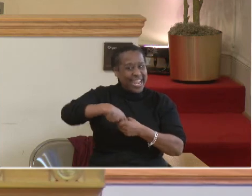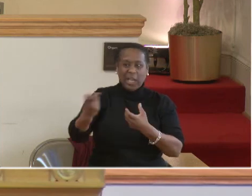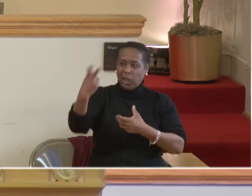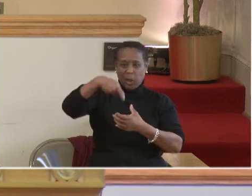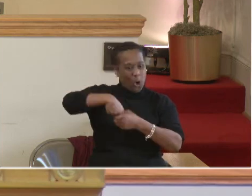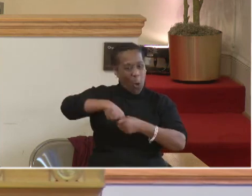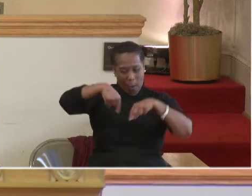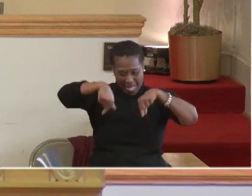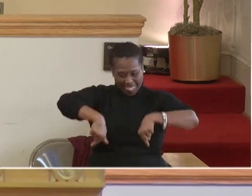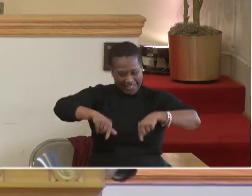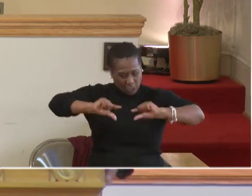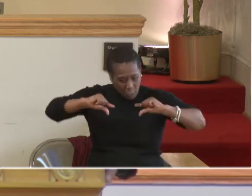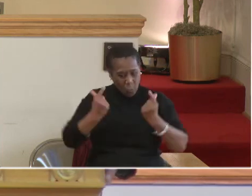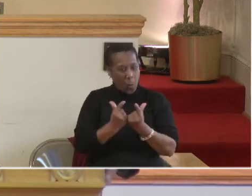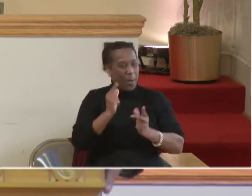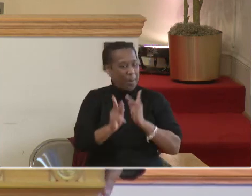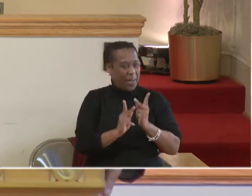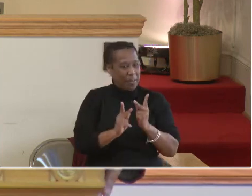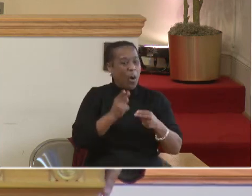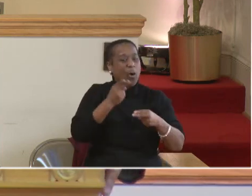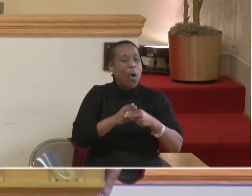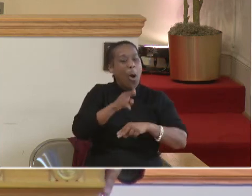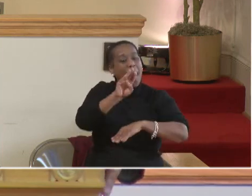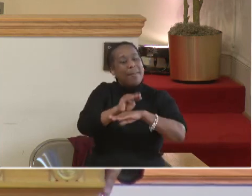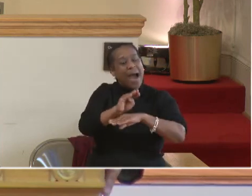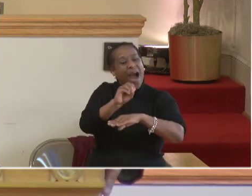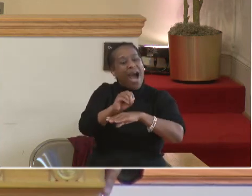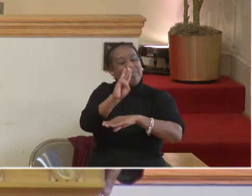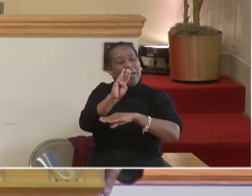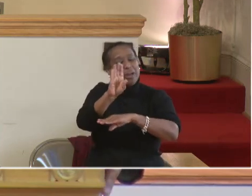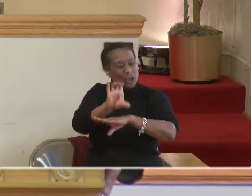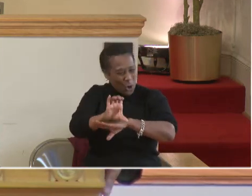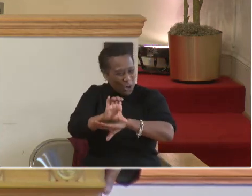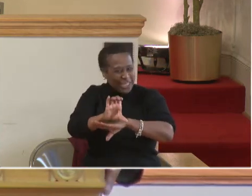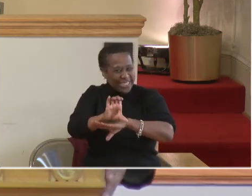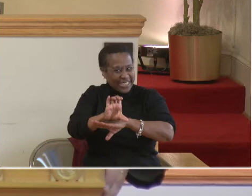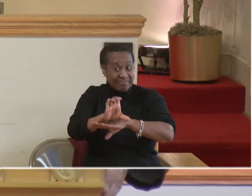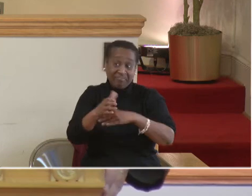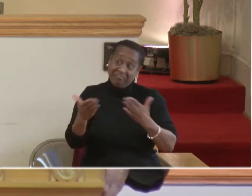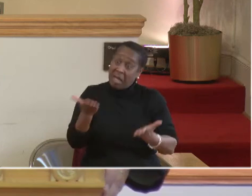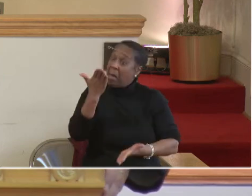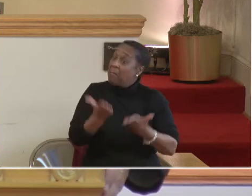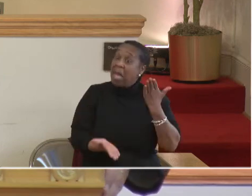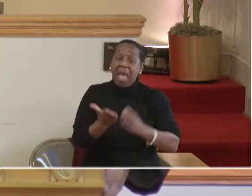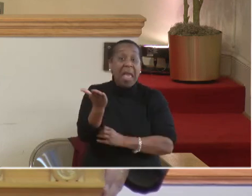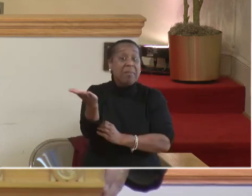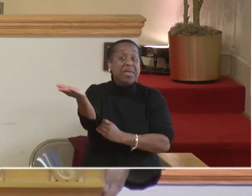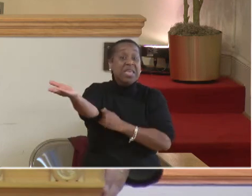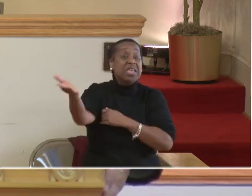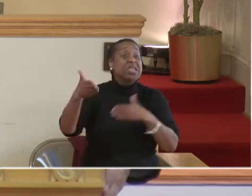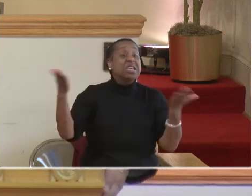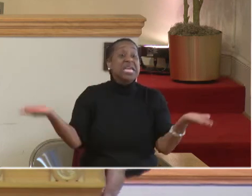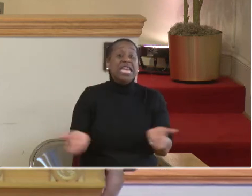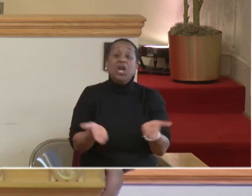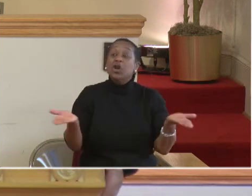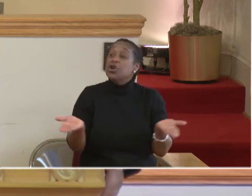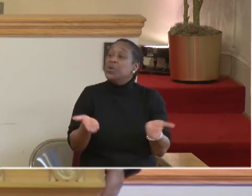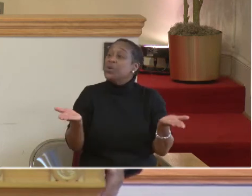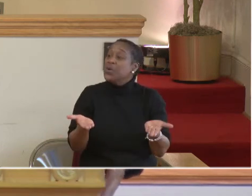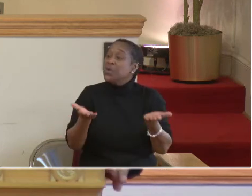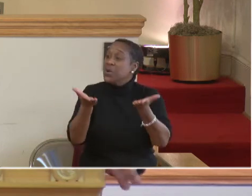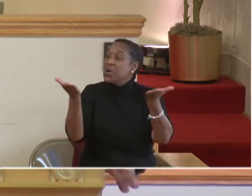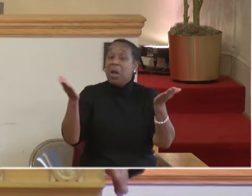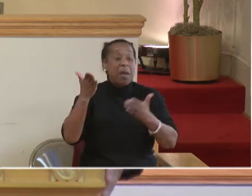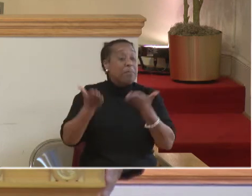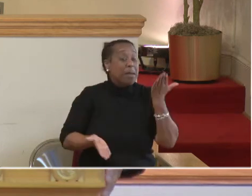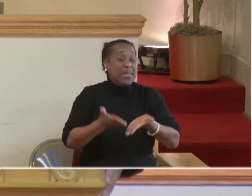this group of people called Mount Olive. And there may be those of you who are here on